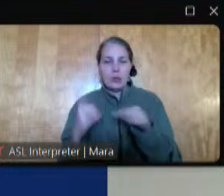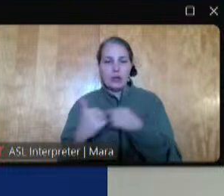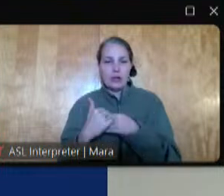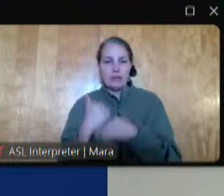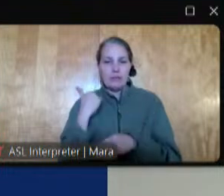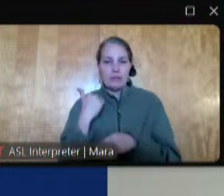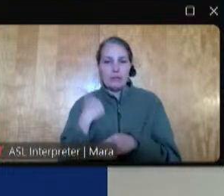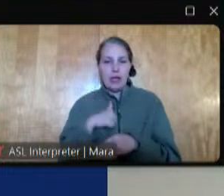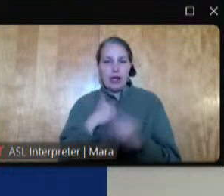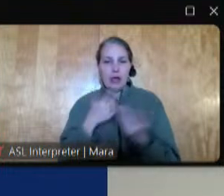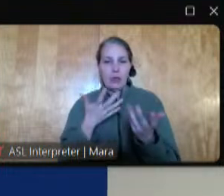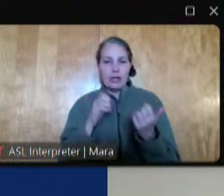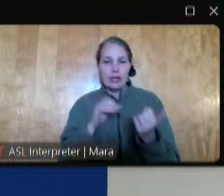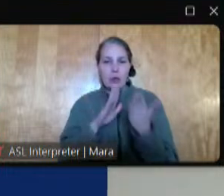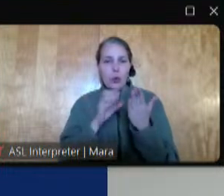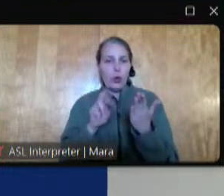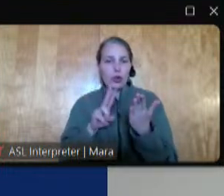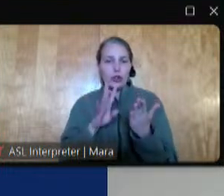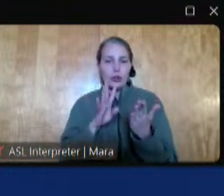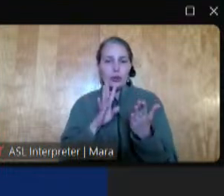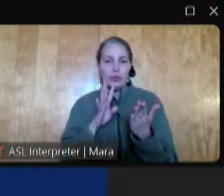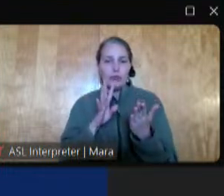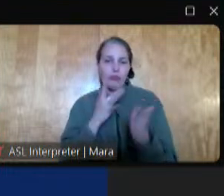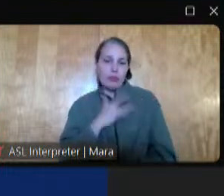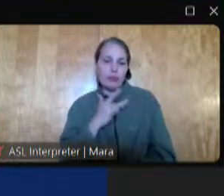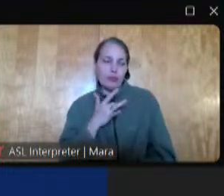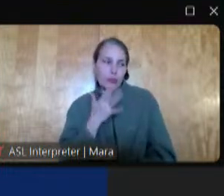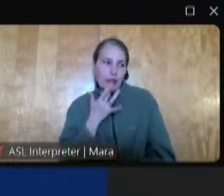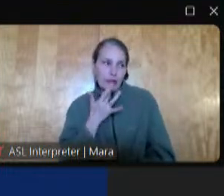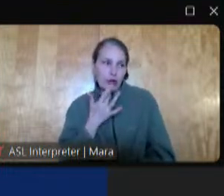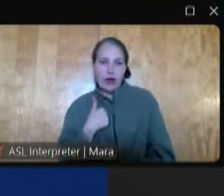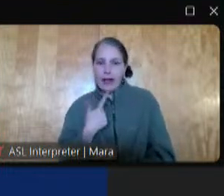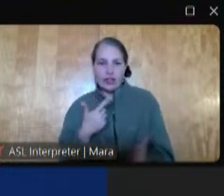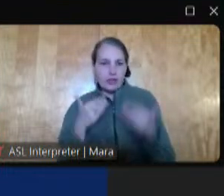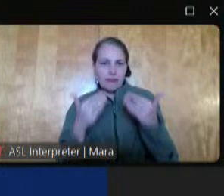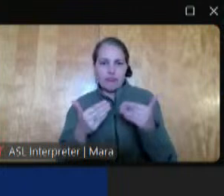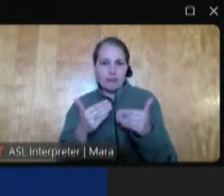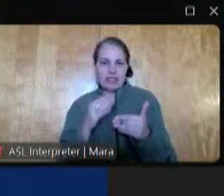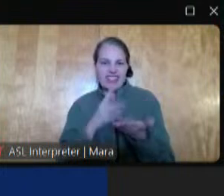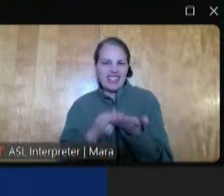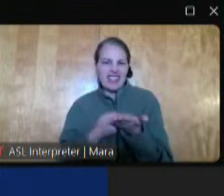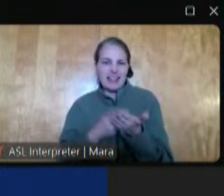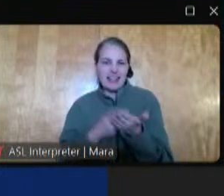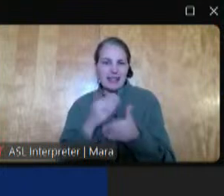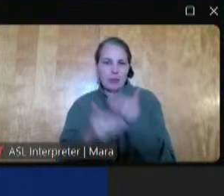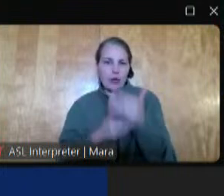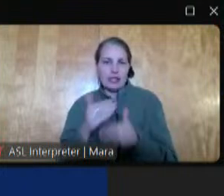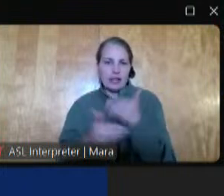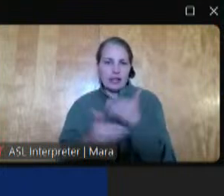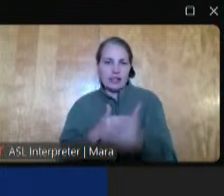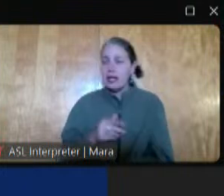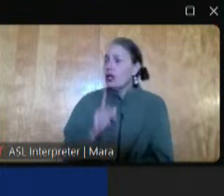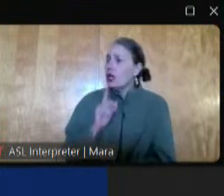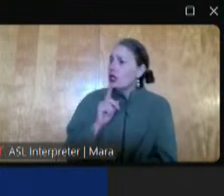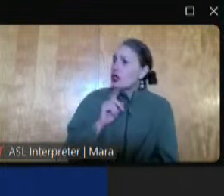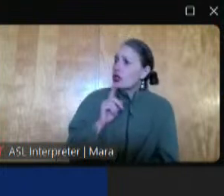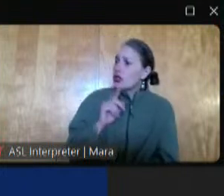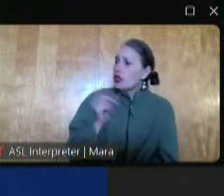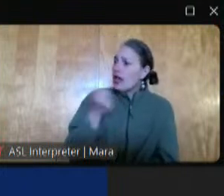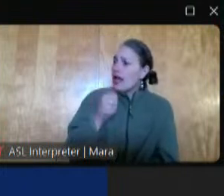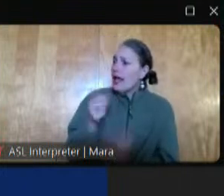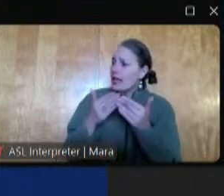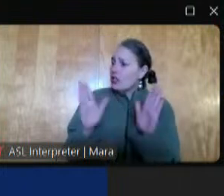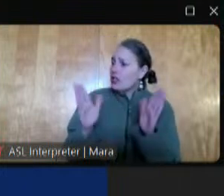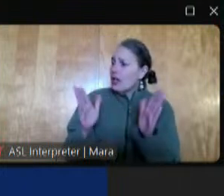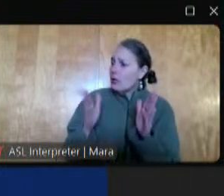talk a little bit about where we're at in the process? Sure, we'll go through questions in a little bit, but did you have any general update or overview?